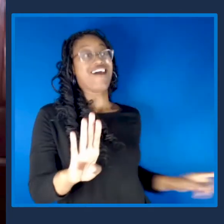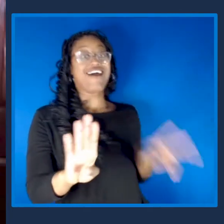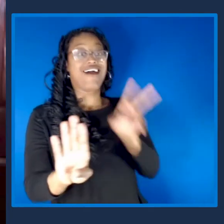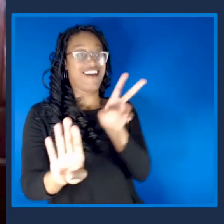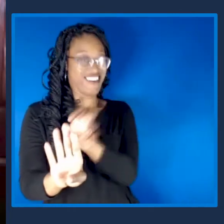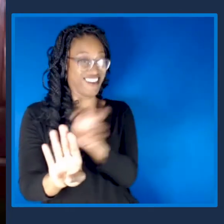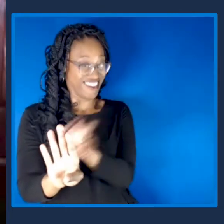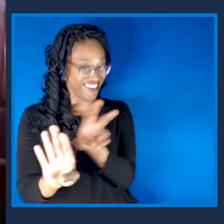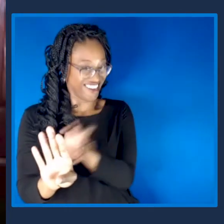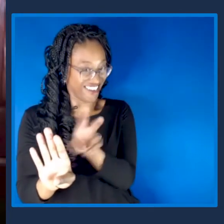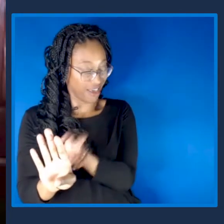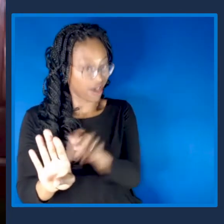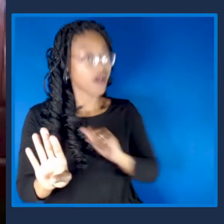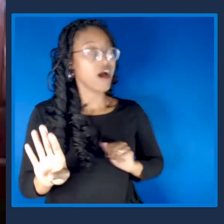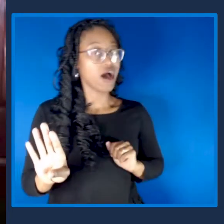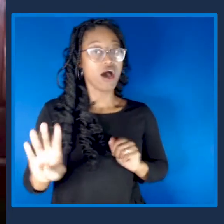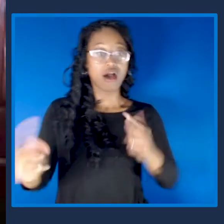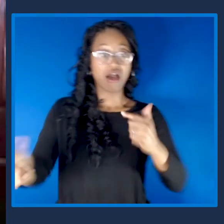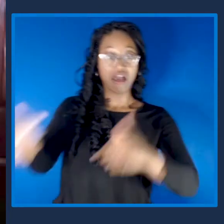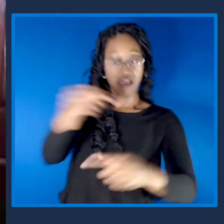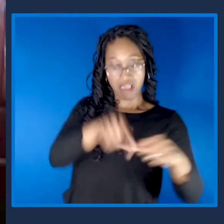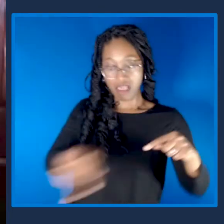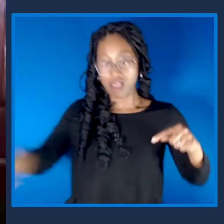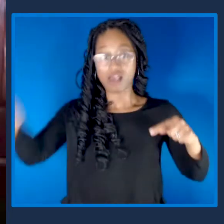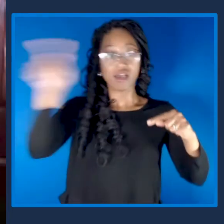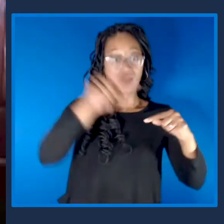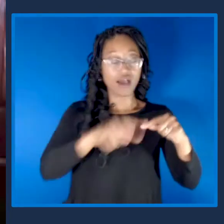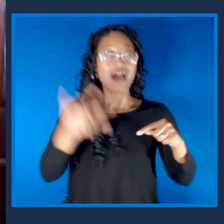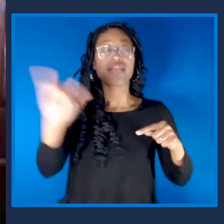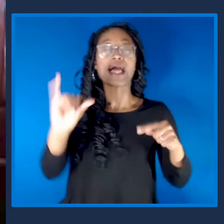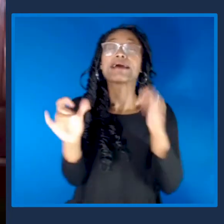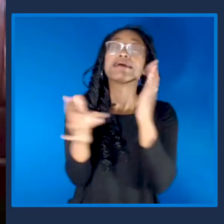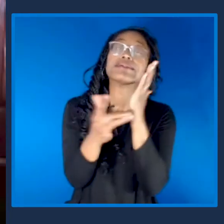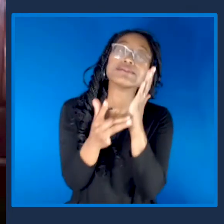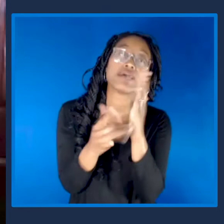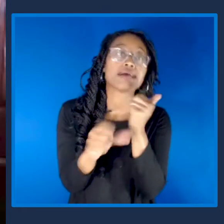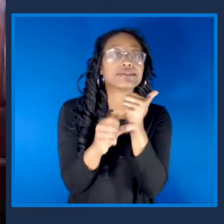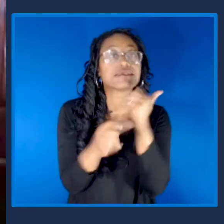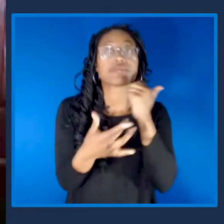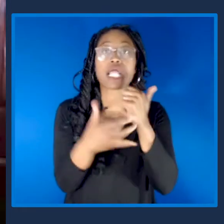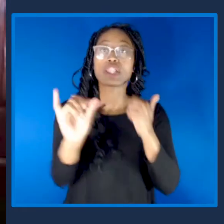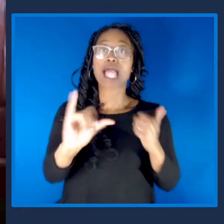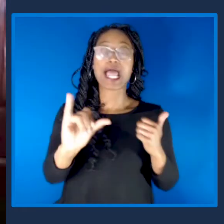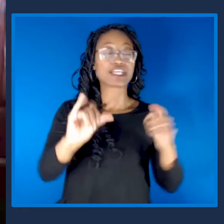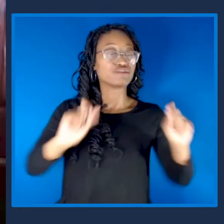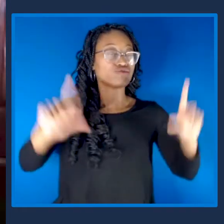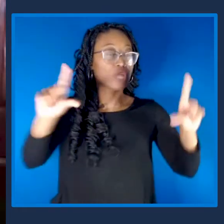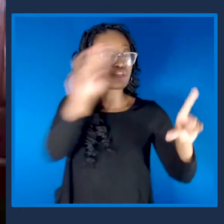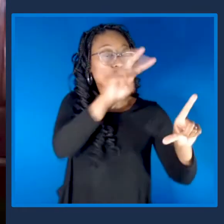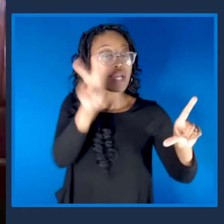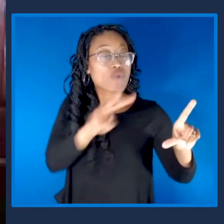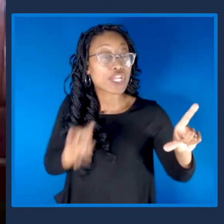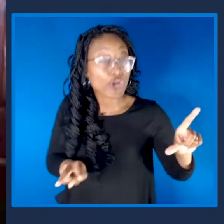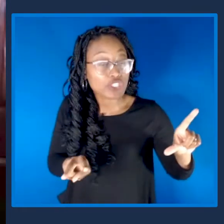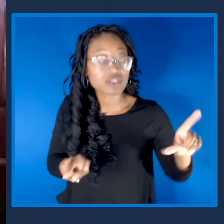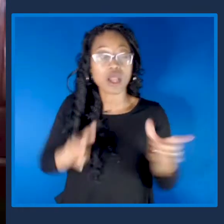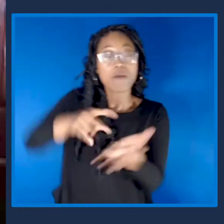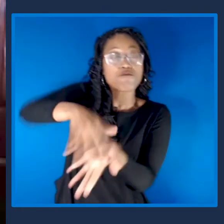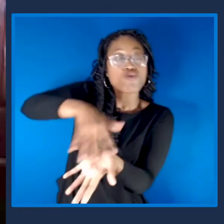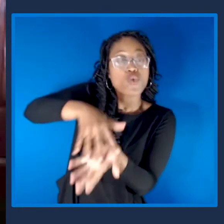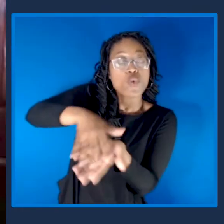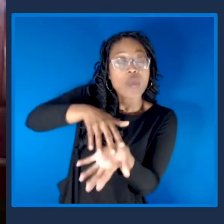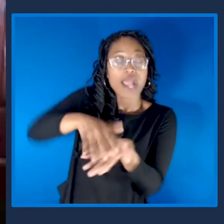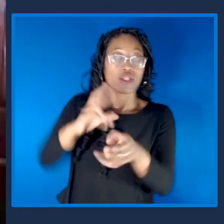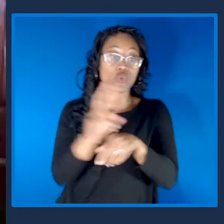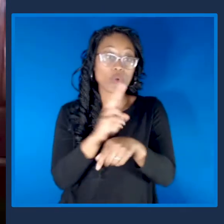So assistive technologies like screen readers, for example, which we'll talk about a little bit later, braille readers, switch